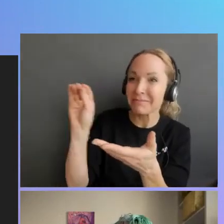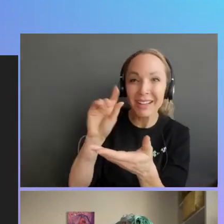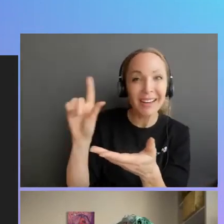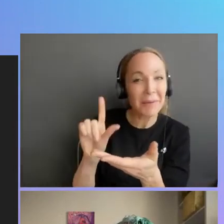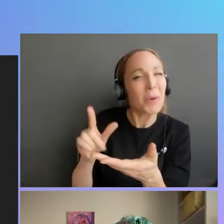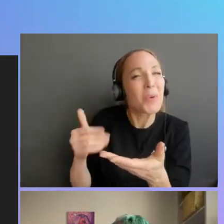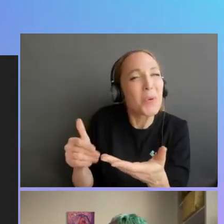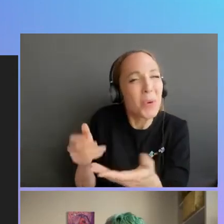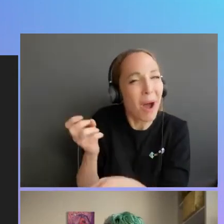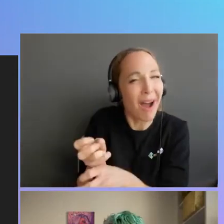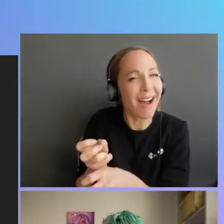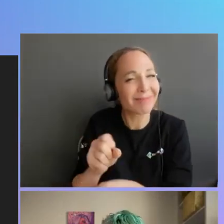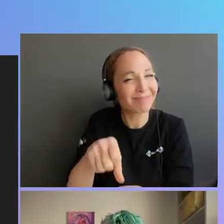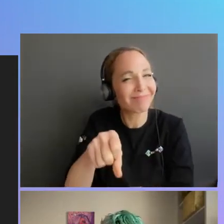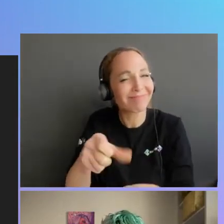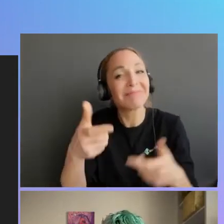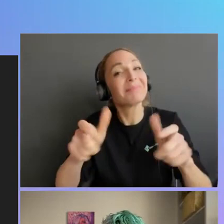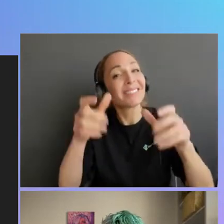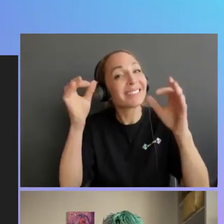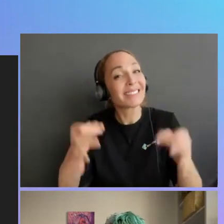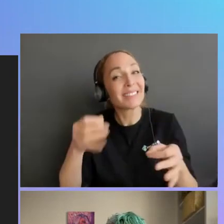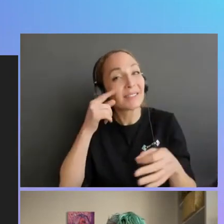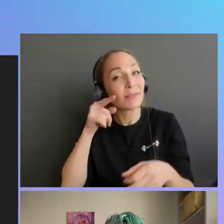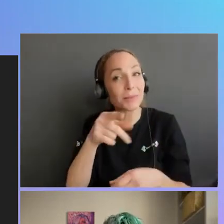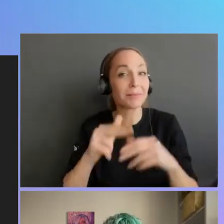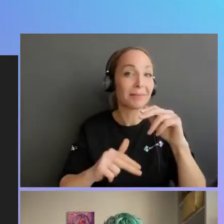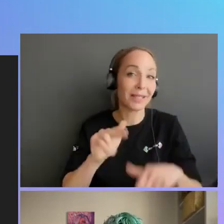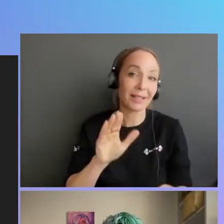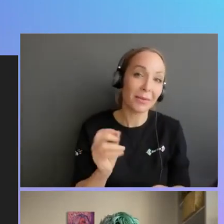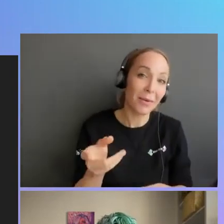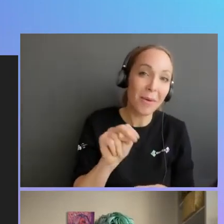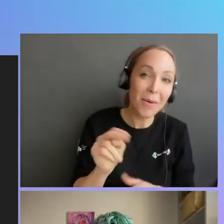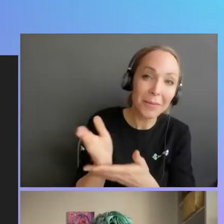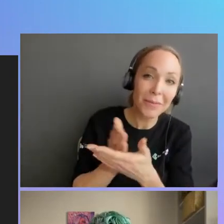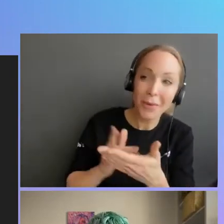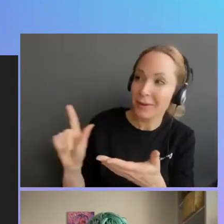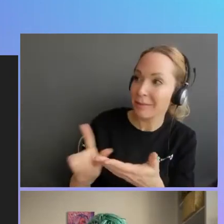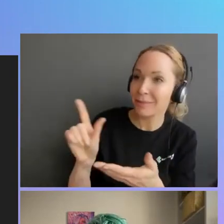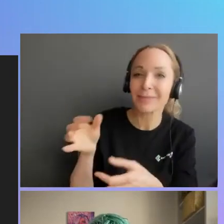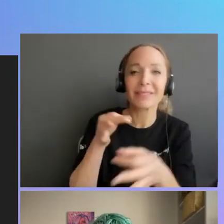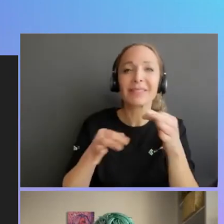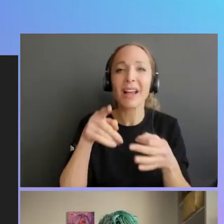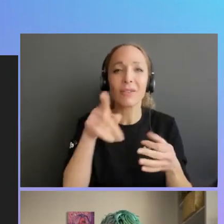decision to decide that you want to build your own component library versus using one off the shelf.